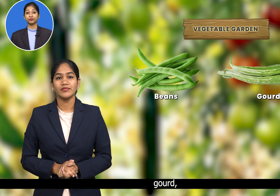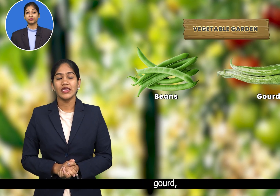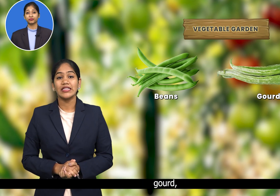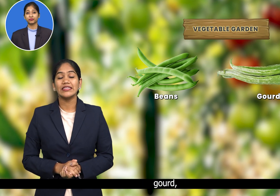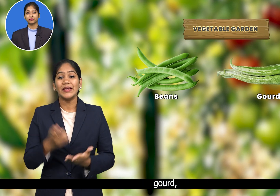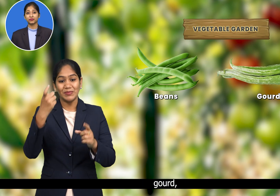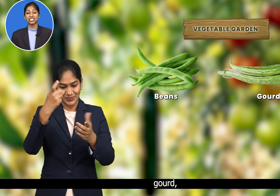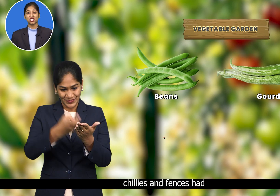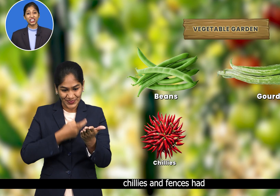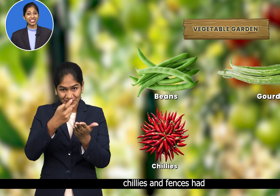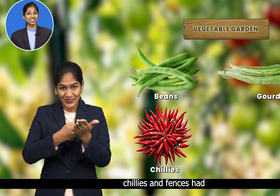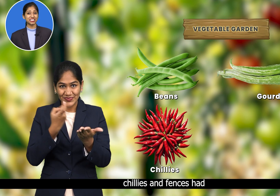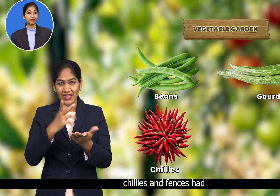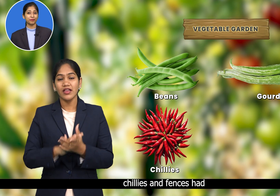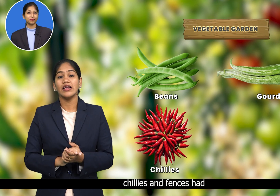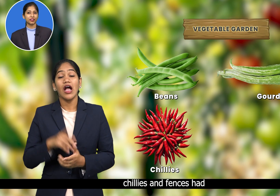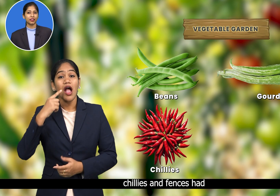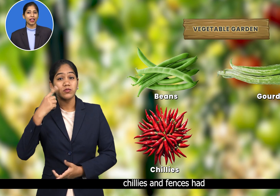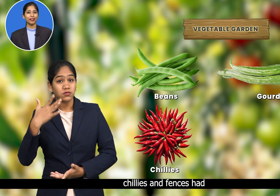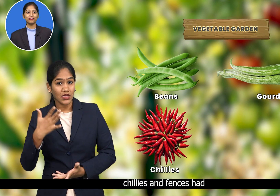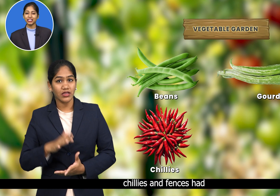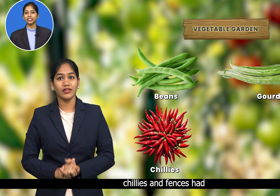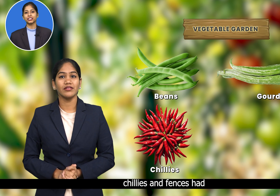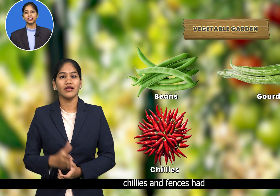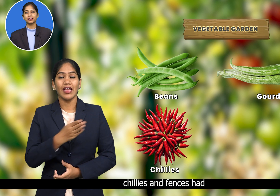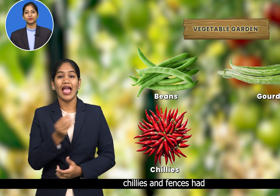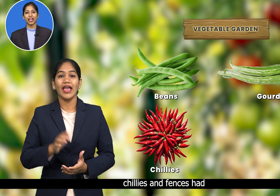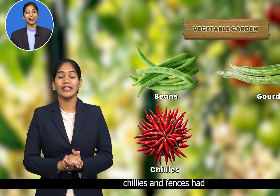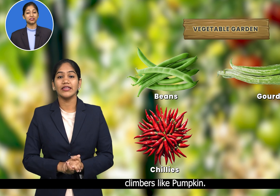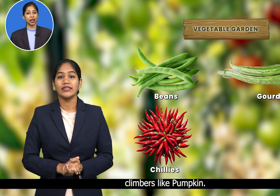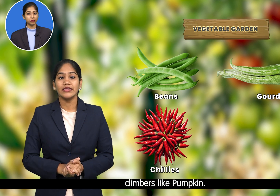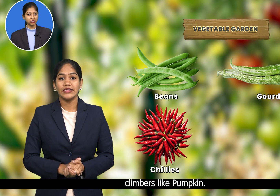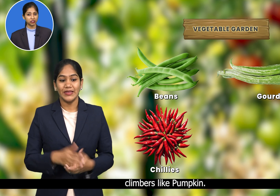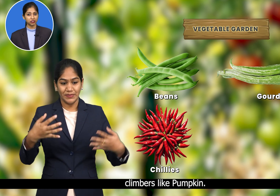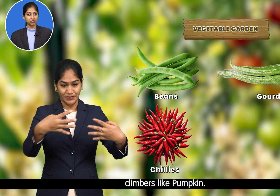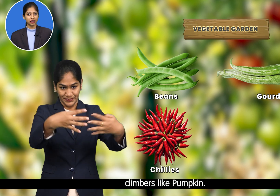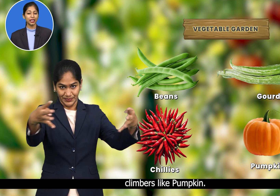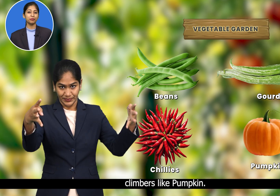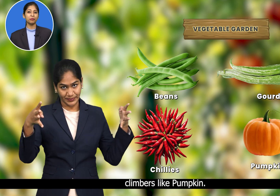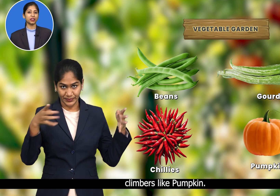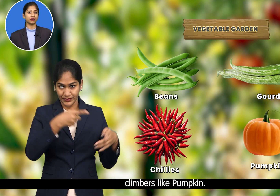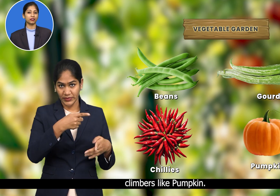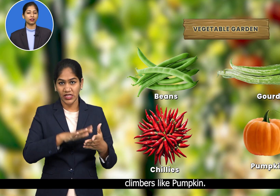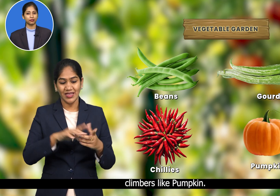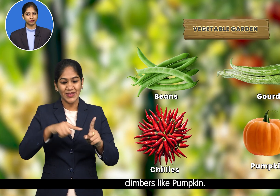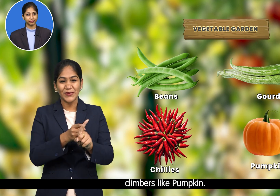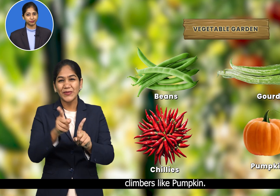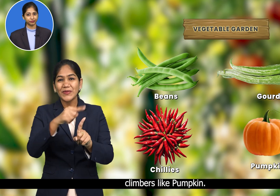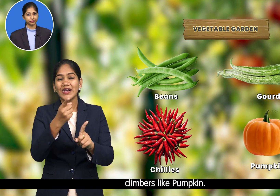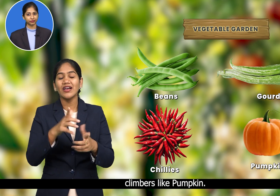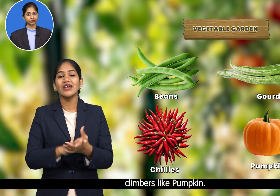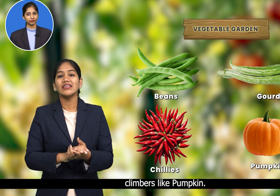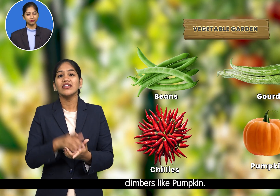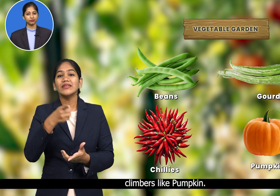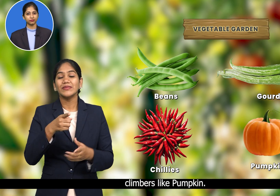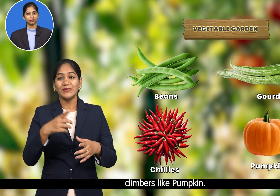gourd, chilies, and fences had climbers like pumpkin.